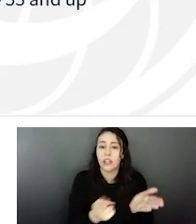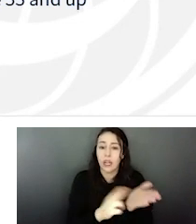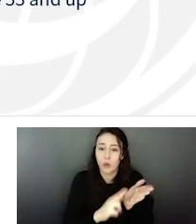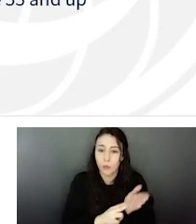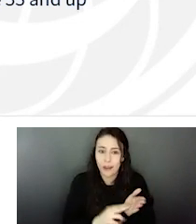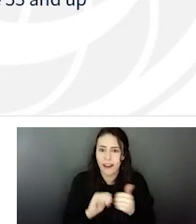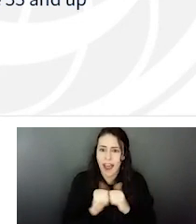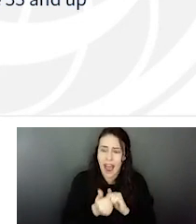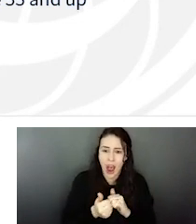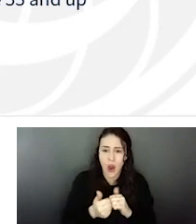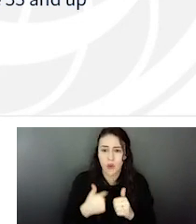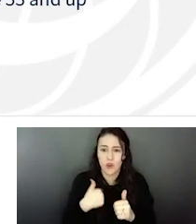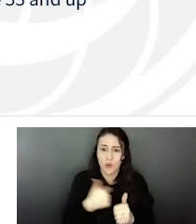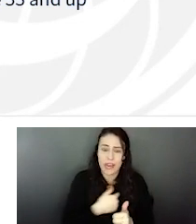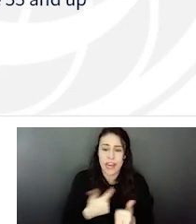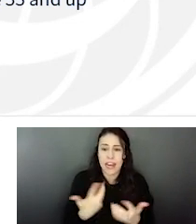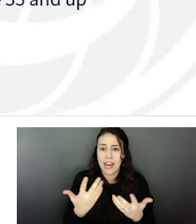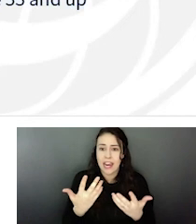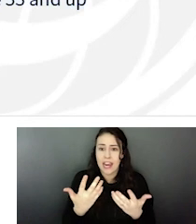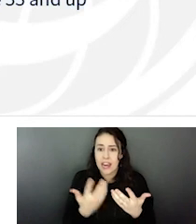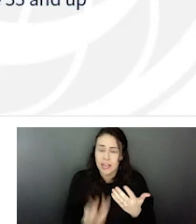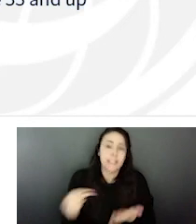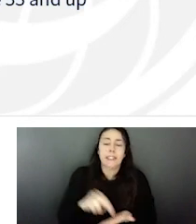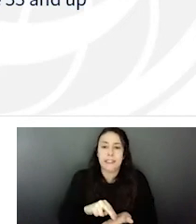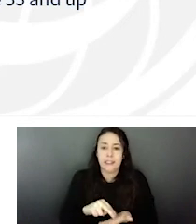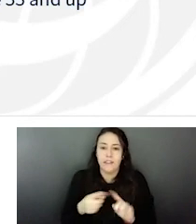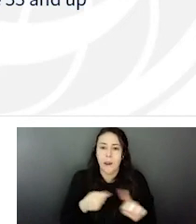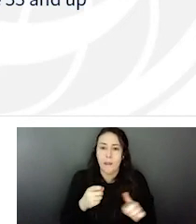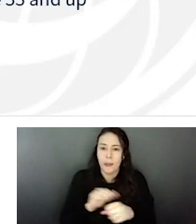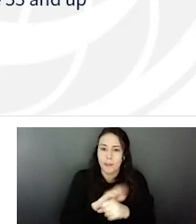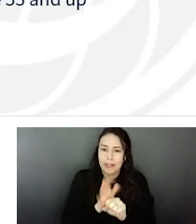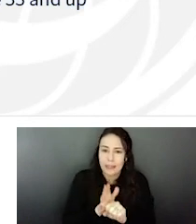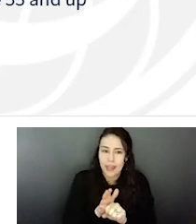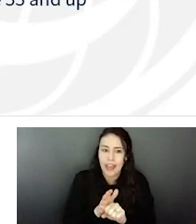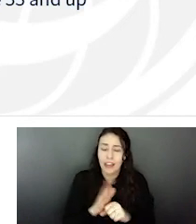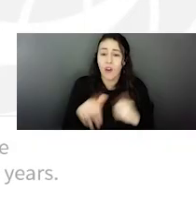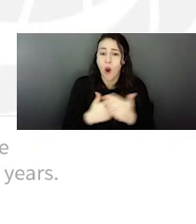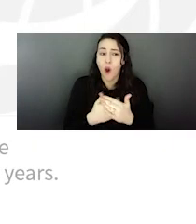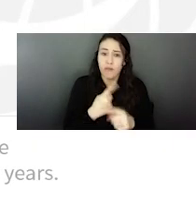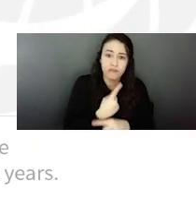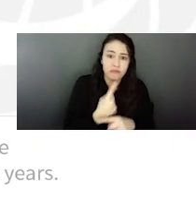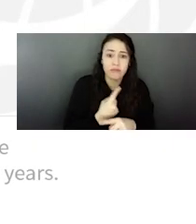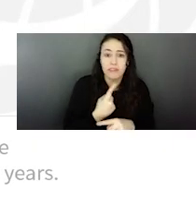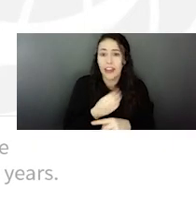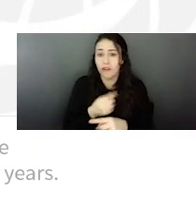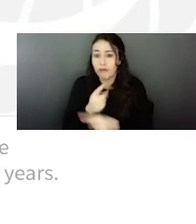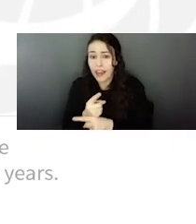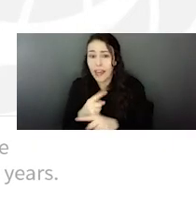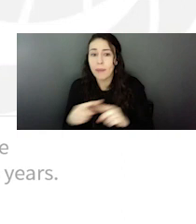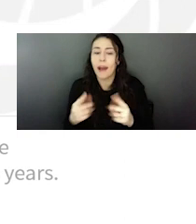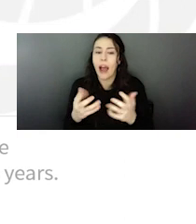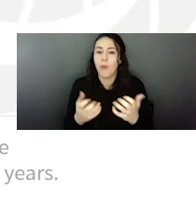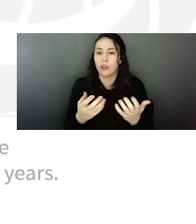rebound from the pandemic? All of which is appropriate and right. But I want to land us here. This